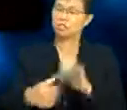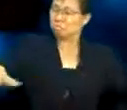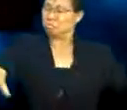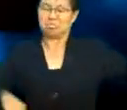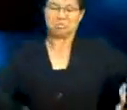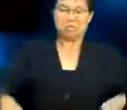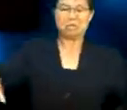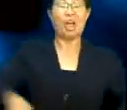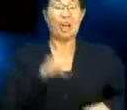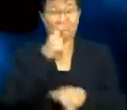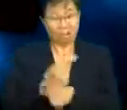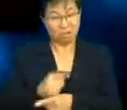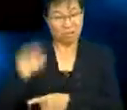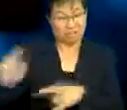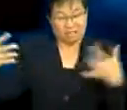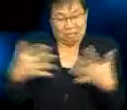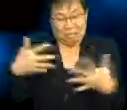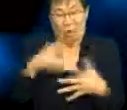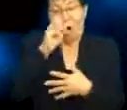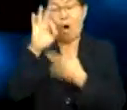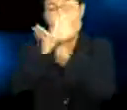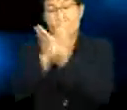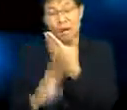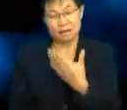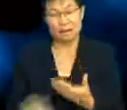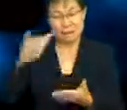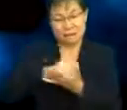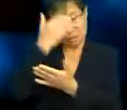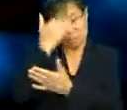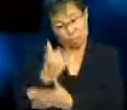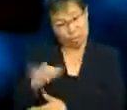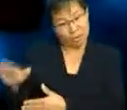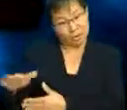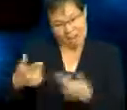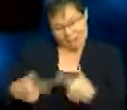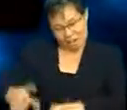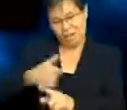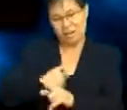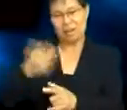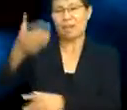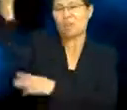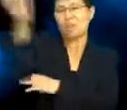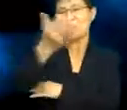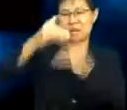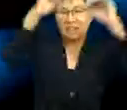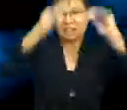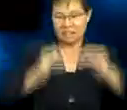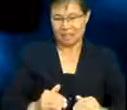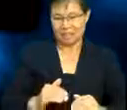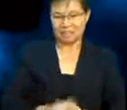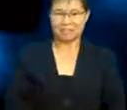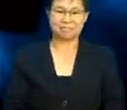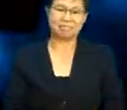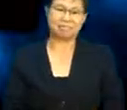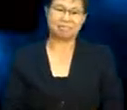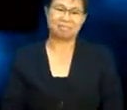He's just showing off. Actually, he's afraid of blood. That's why he allowed me to